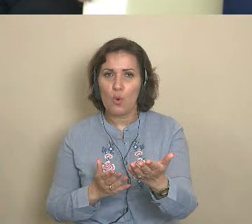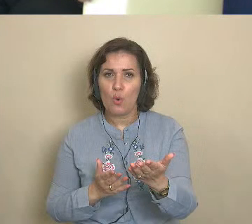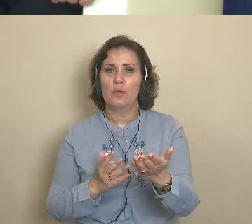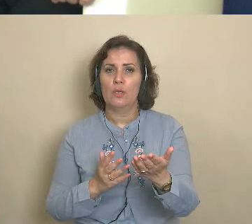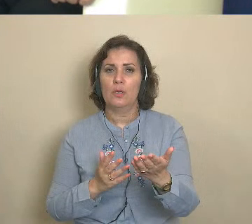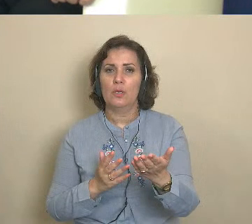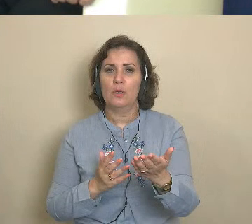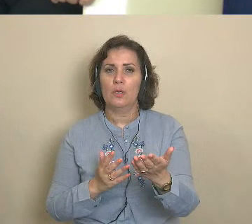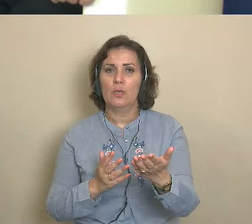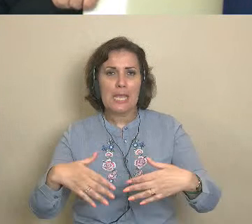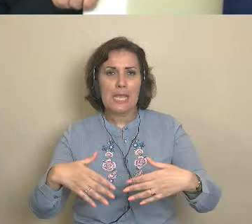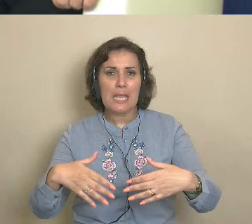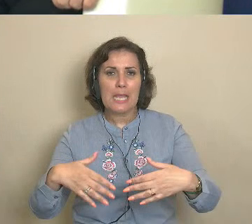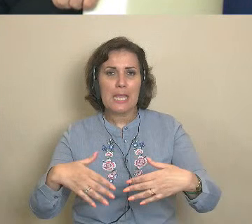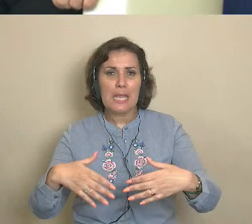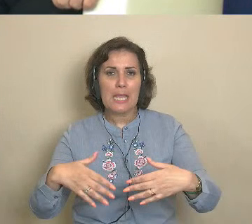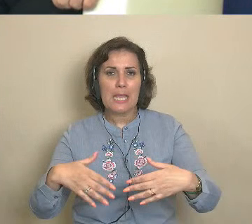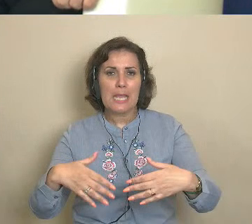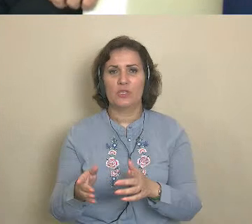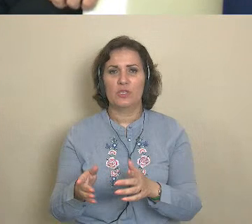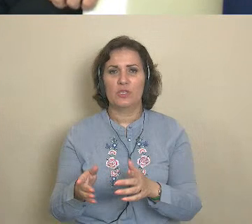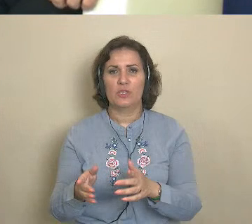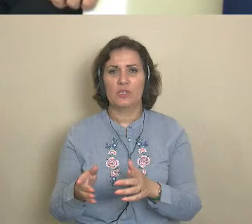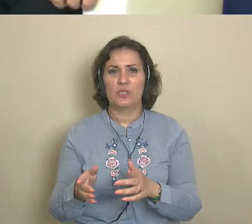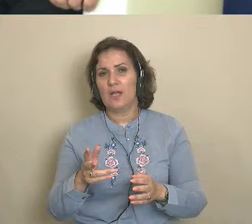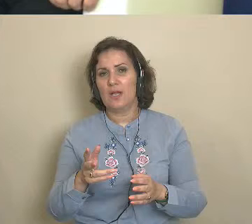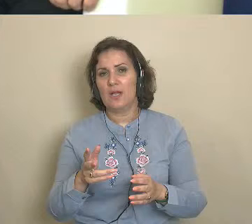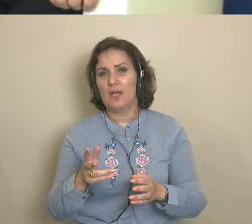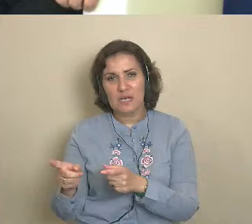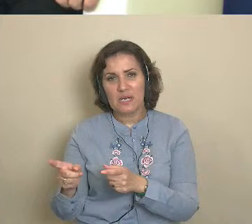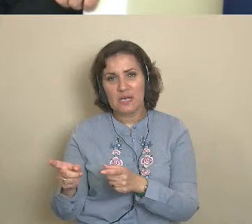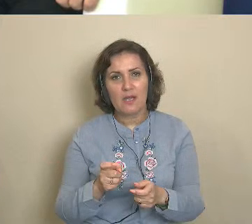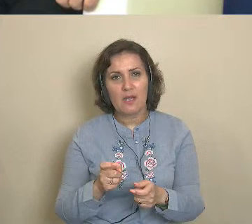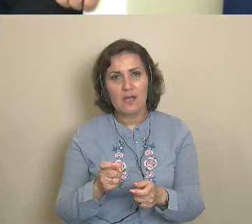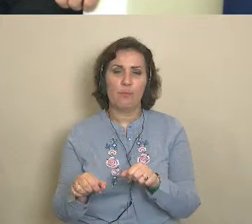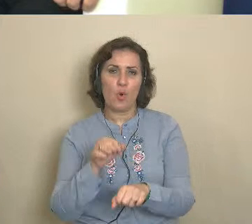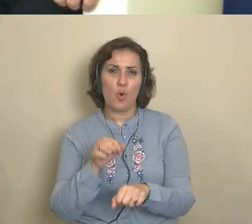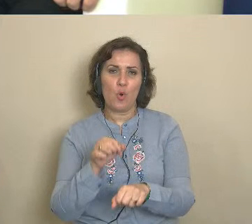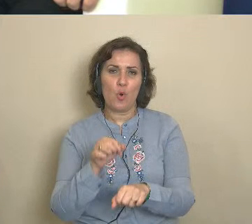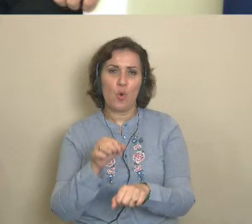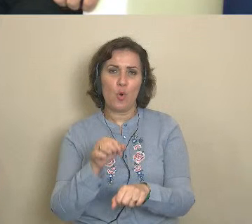point of view, is there certain positive